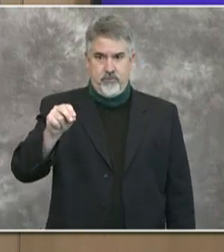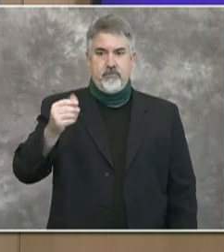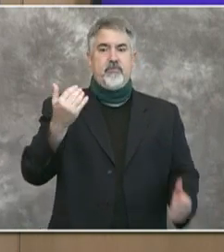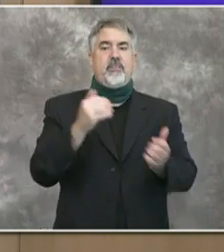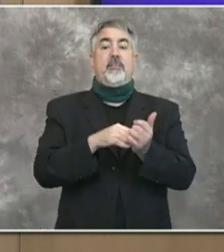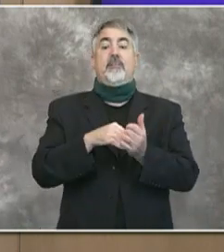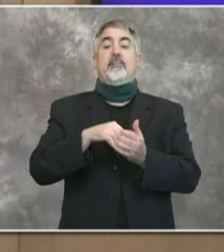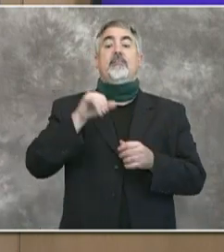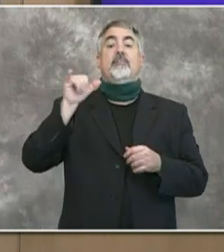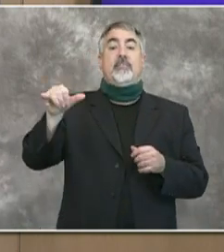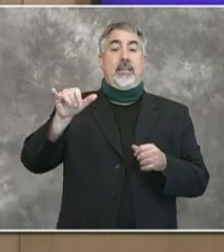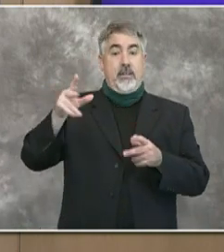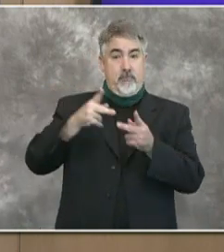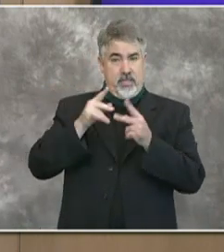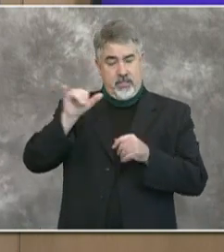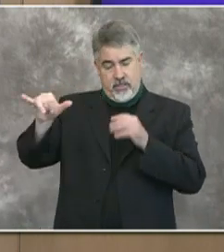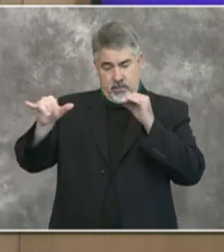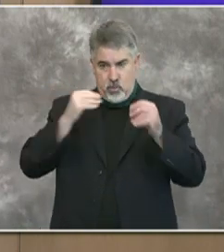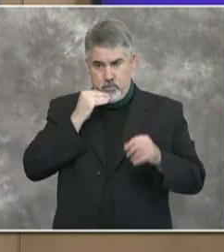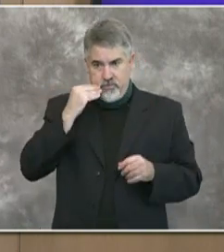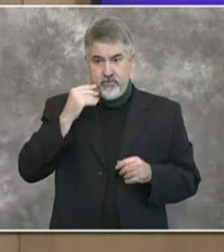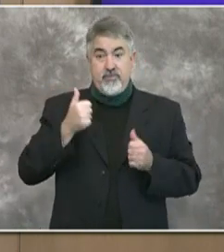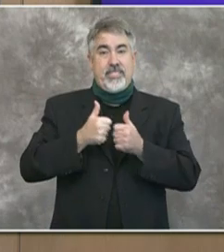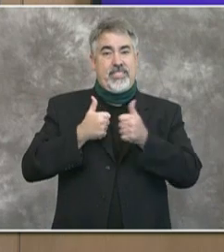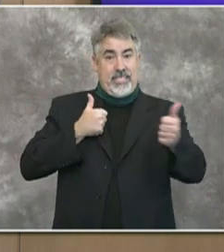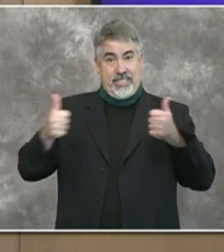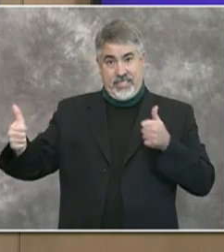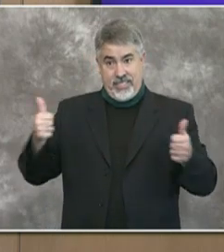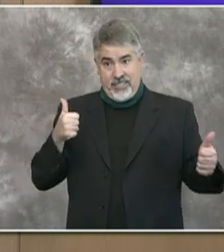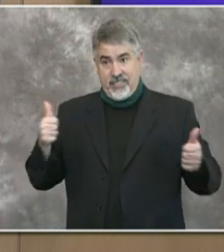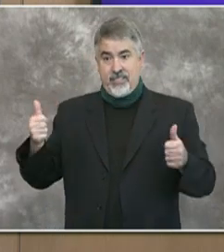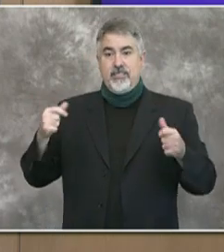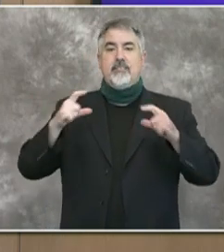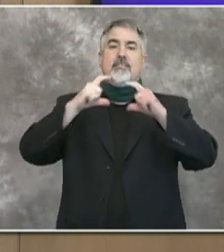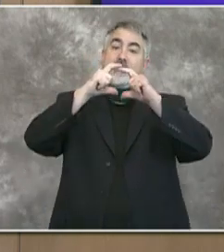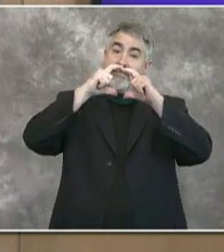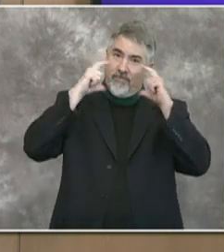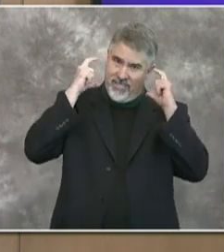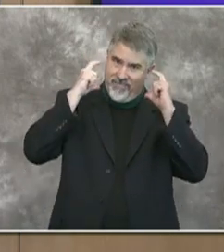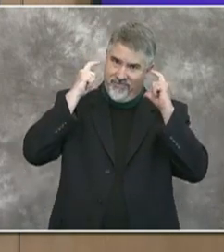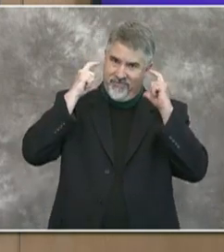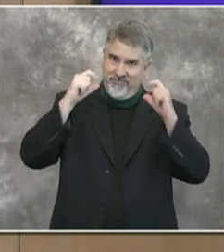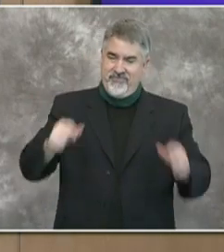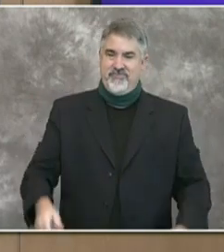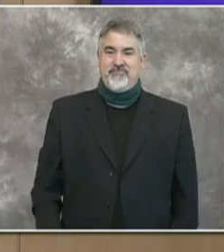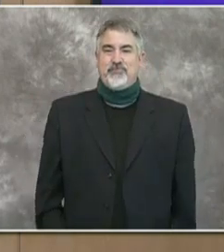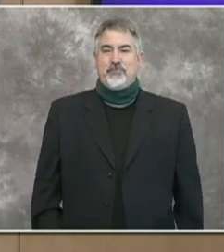stay in place, maintain space, and cover your face. Thank you.